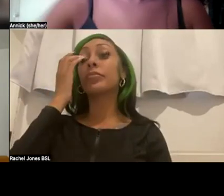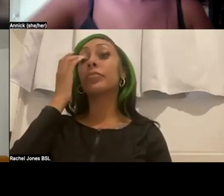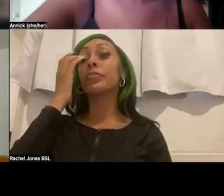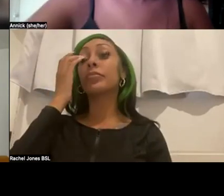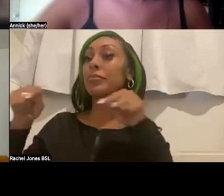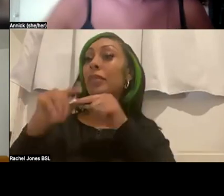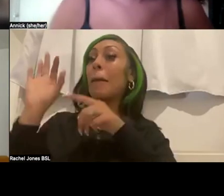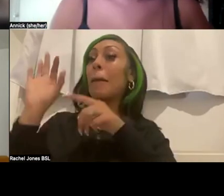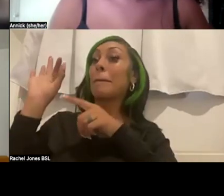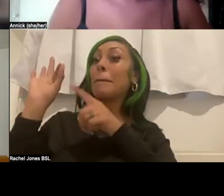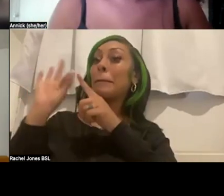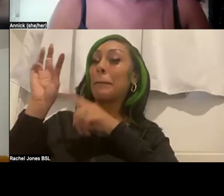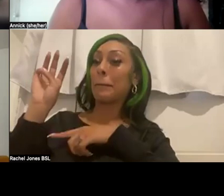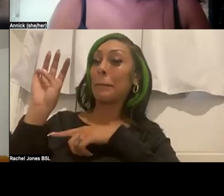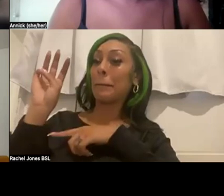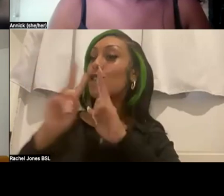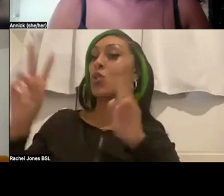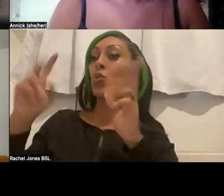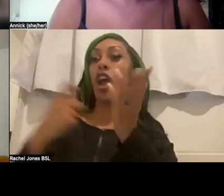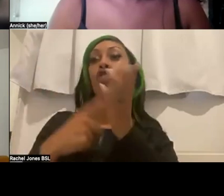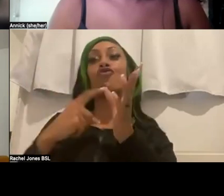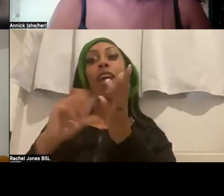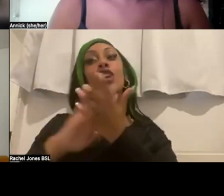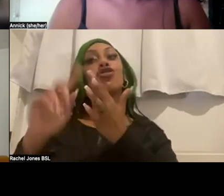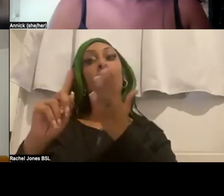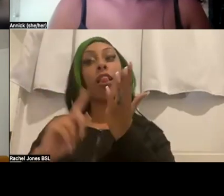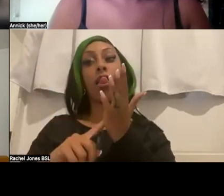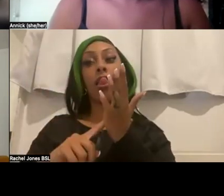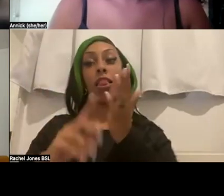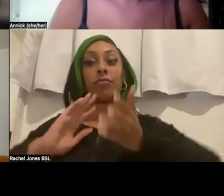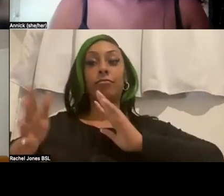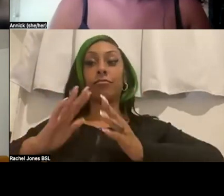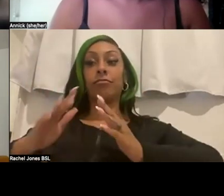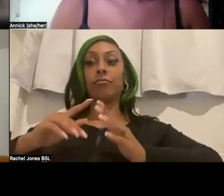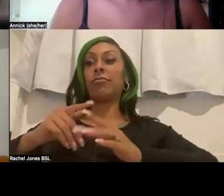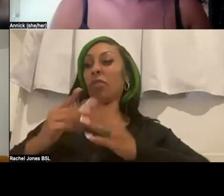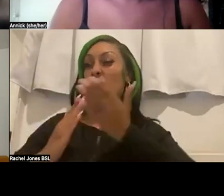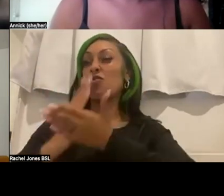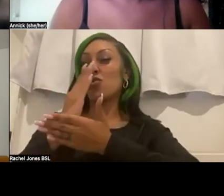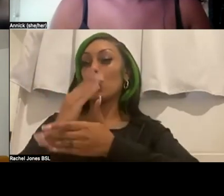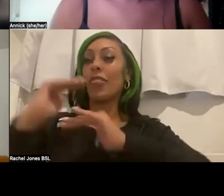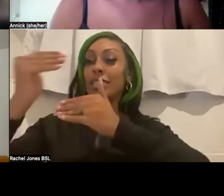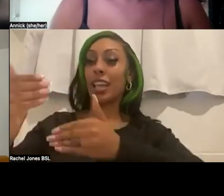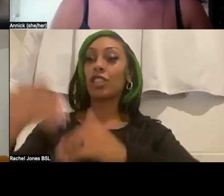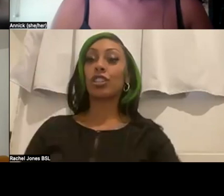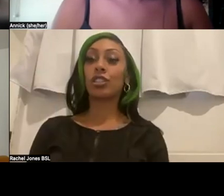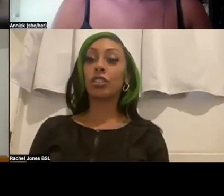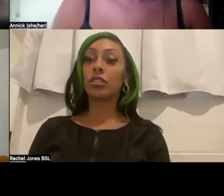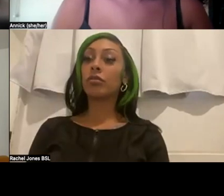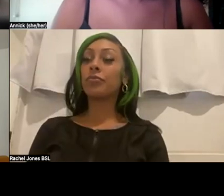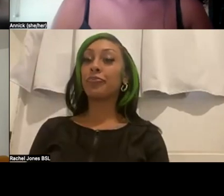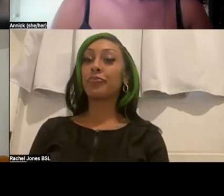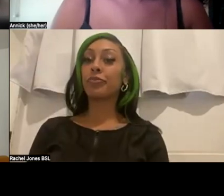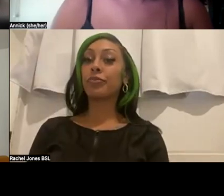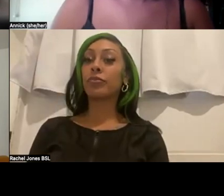so you'll be able to view Rachel at all times. Freelance Futures is a call for collective learning and action